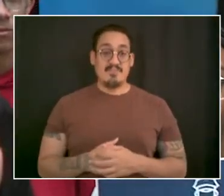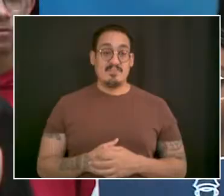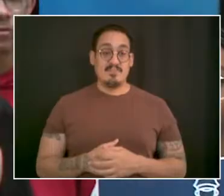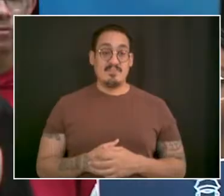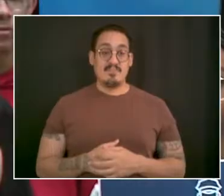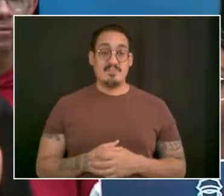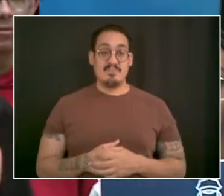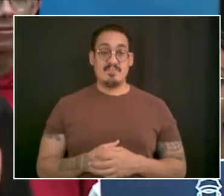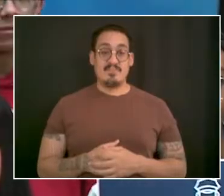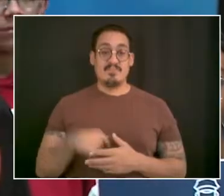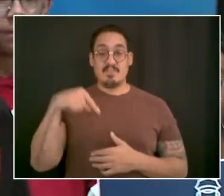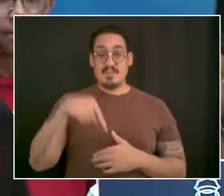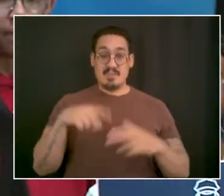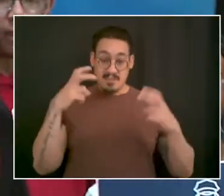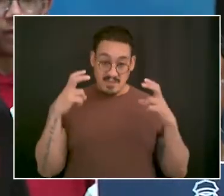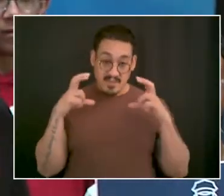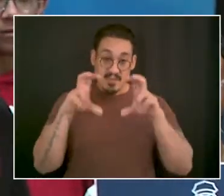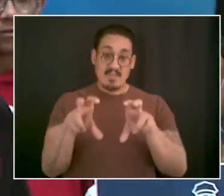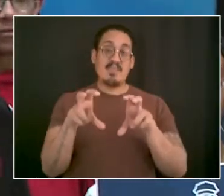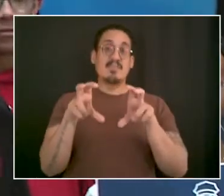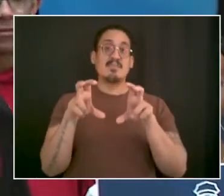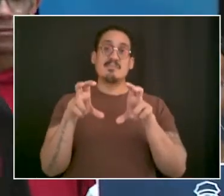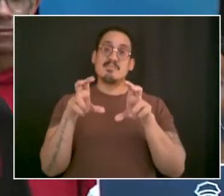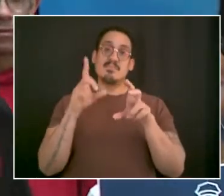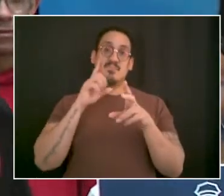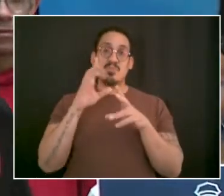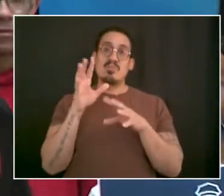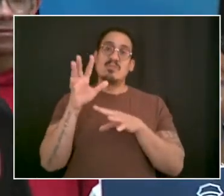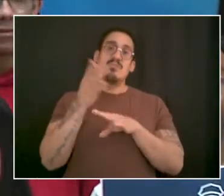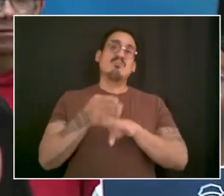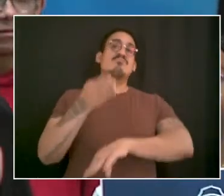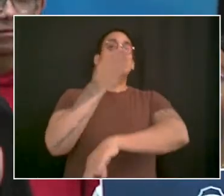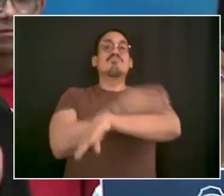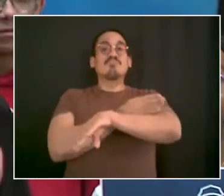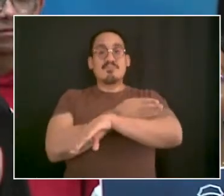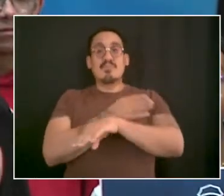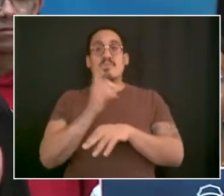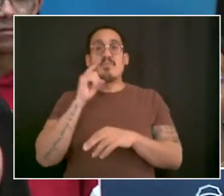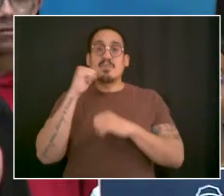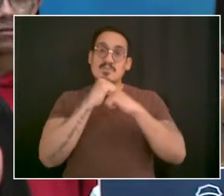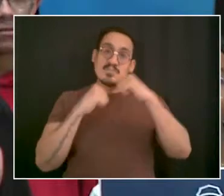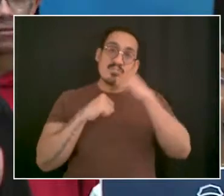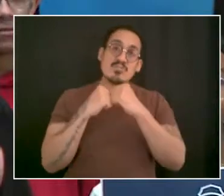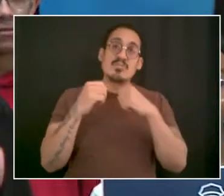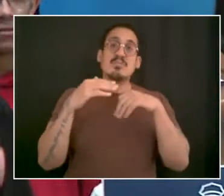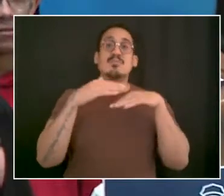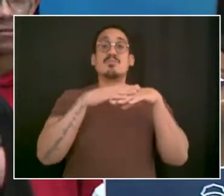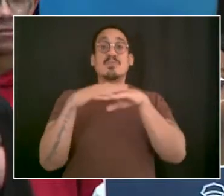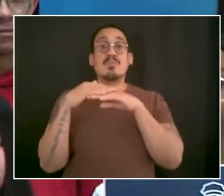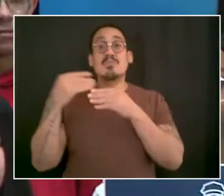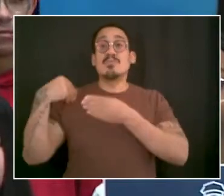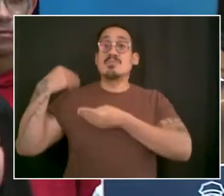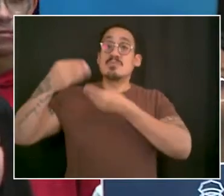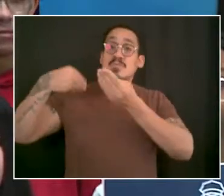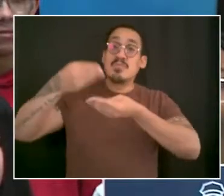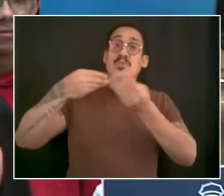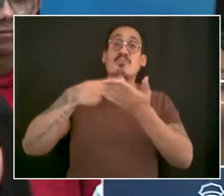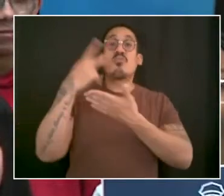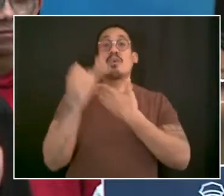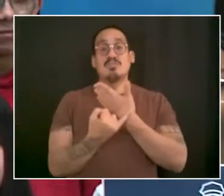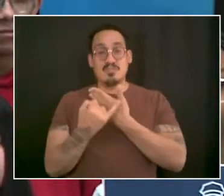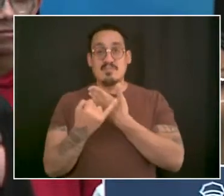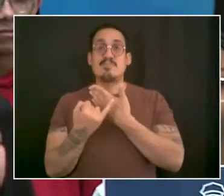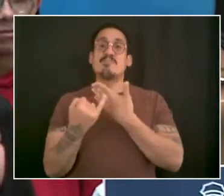This investment will result in much-needed improvements to our infrastructure, delivering on generational projects that we talked about for decades but